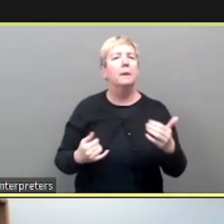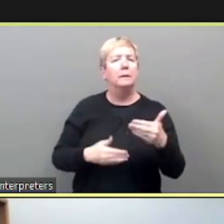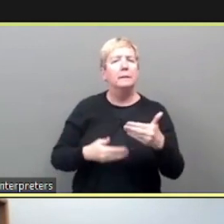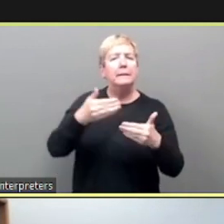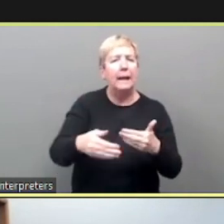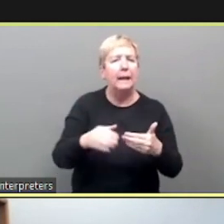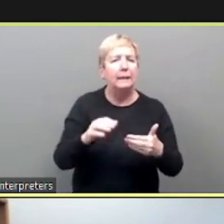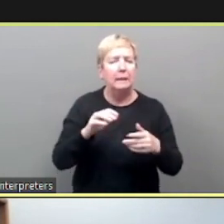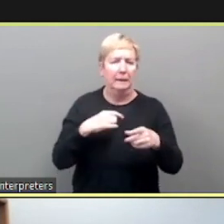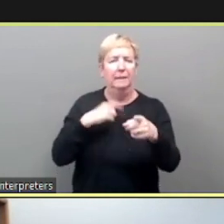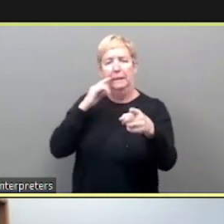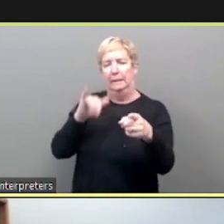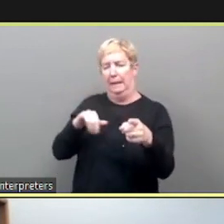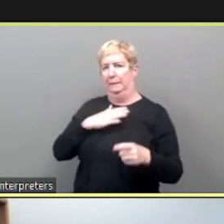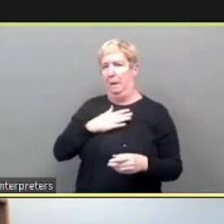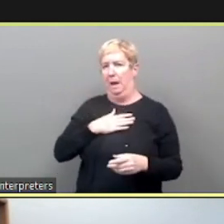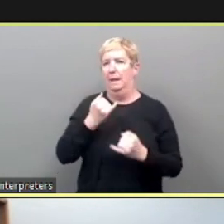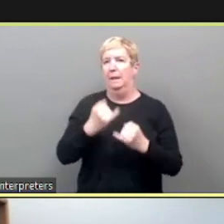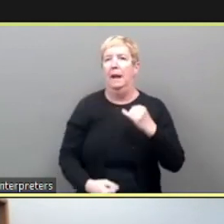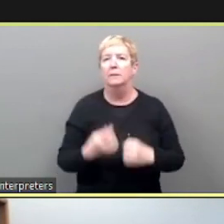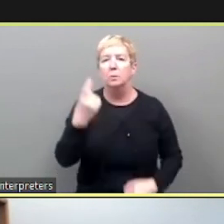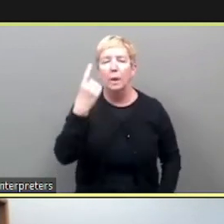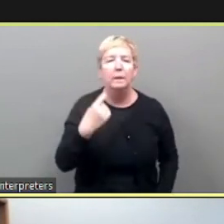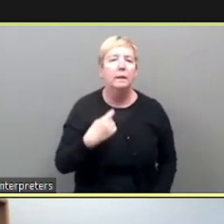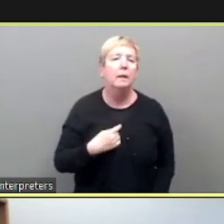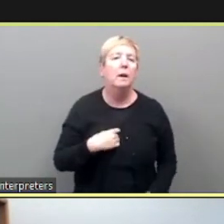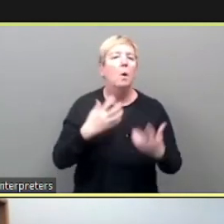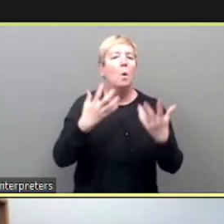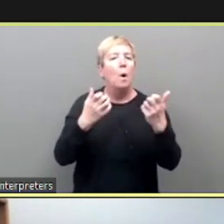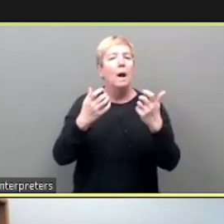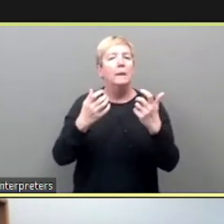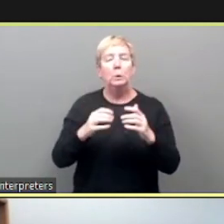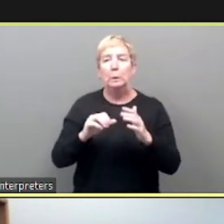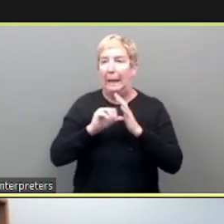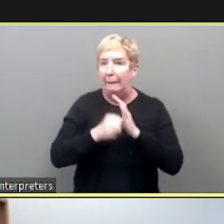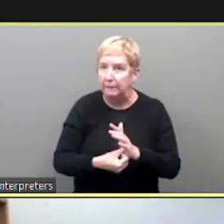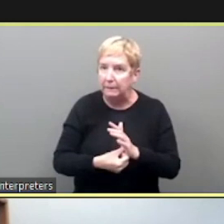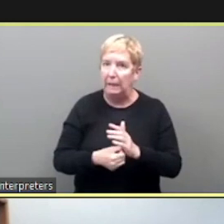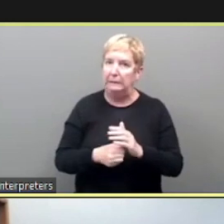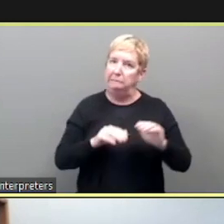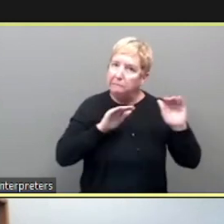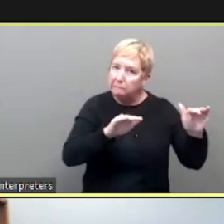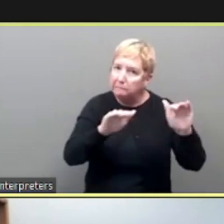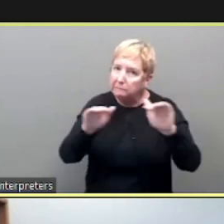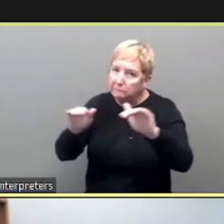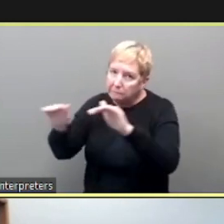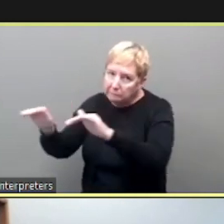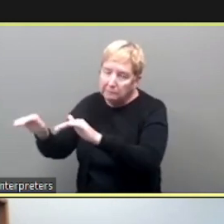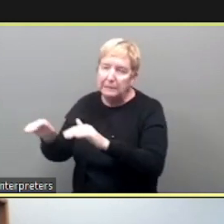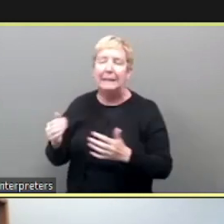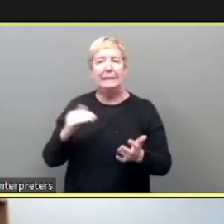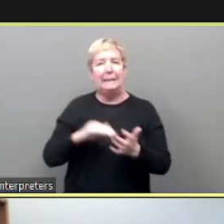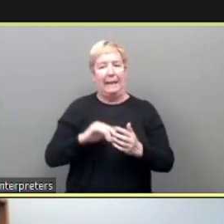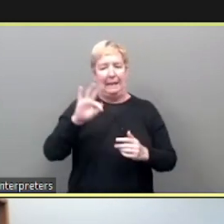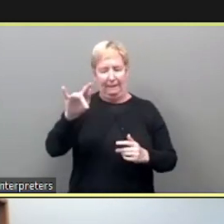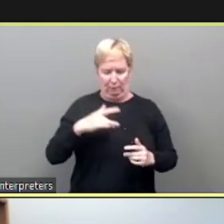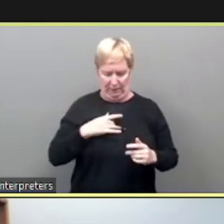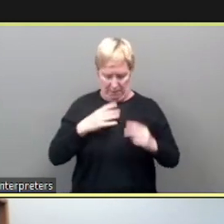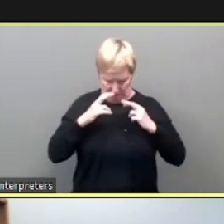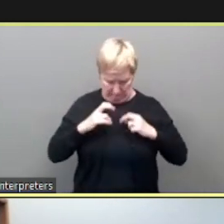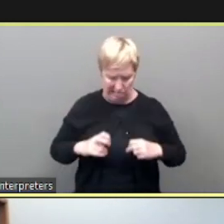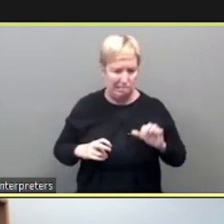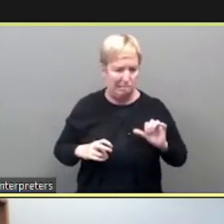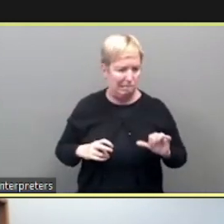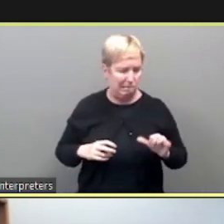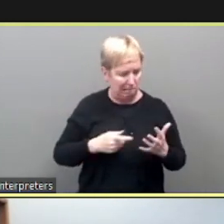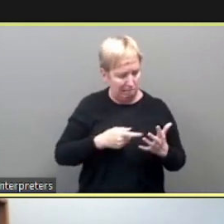my last slide, where we just want to emphasize, please, if you have symptoms consistent with COVID-19,